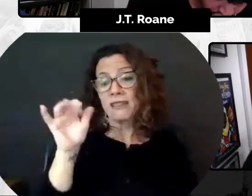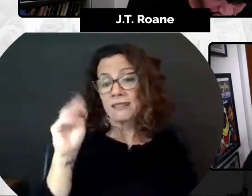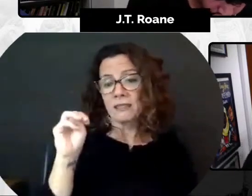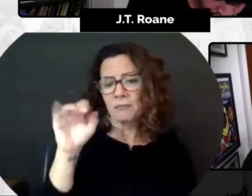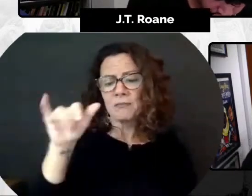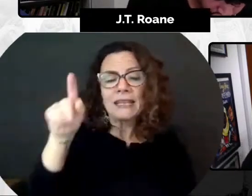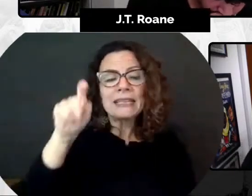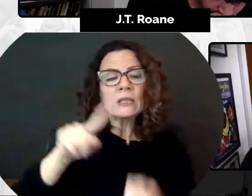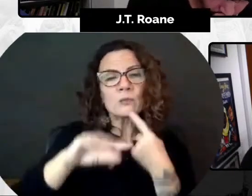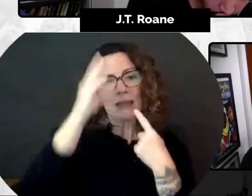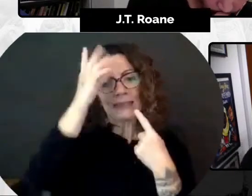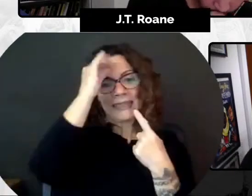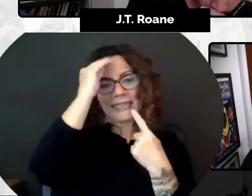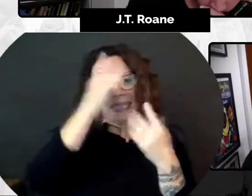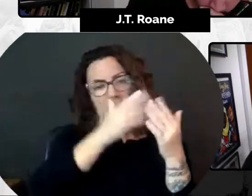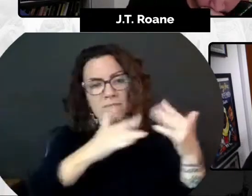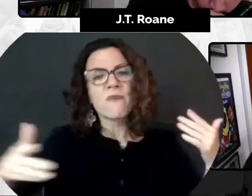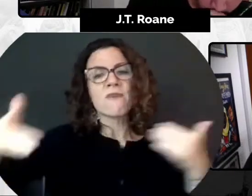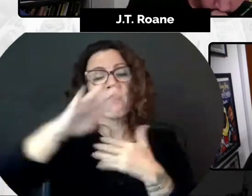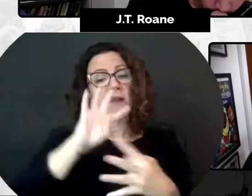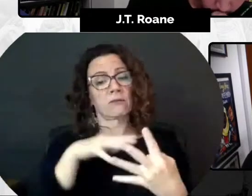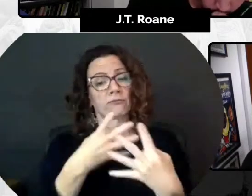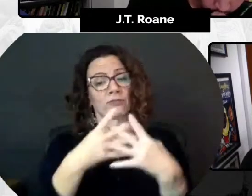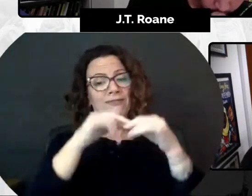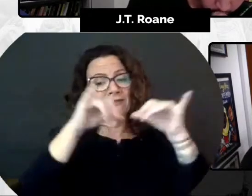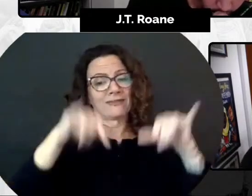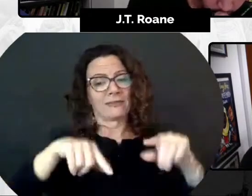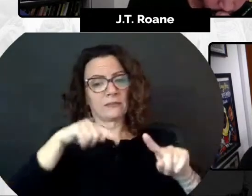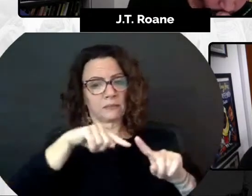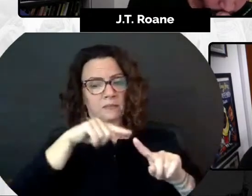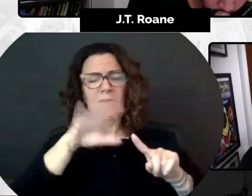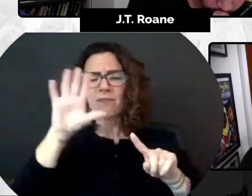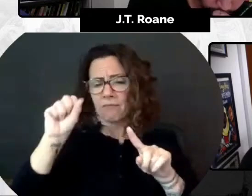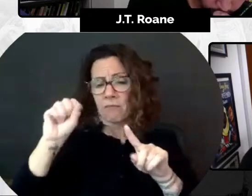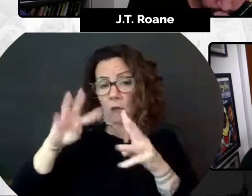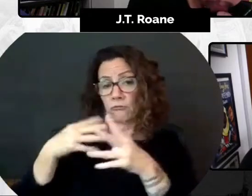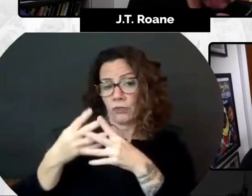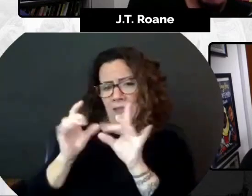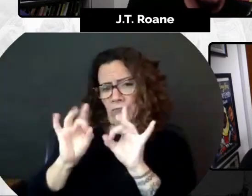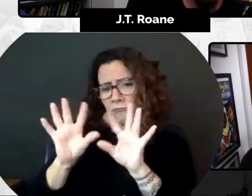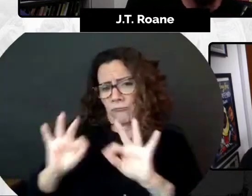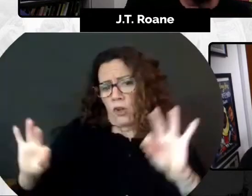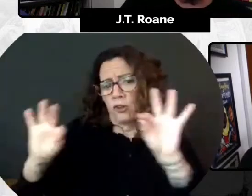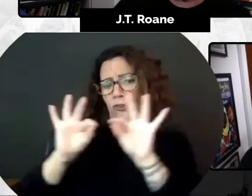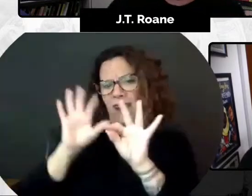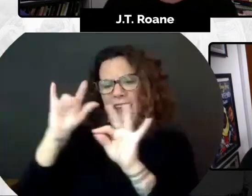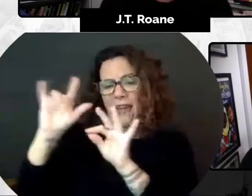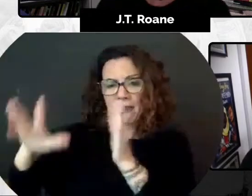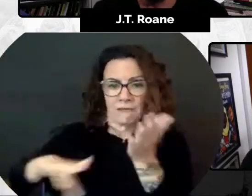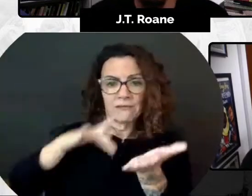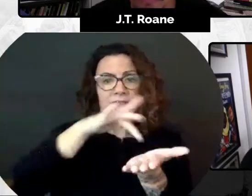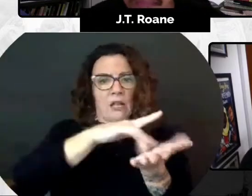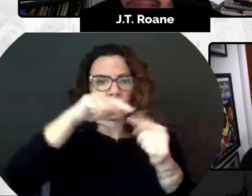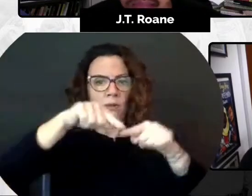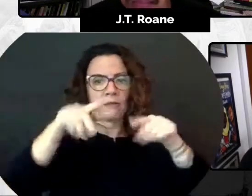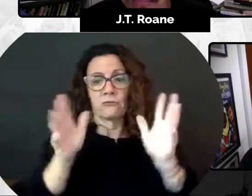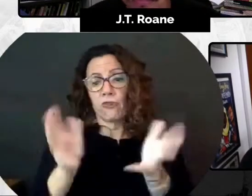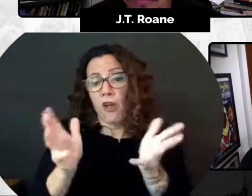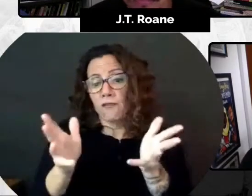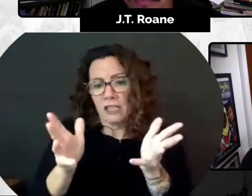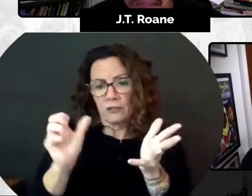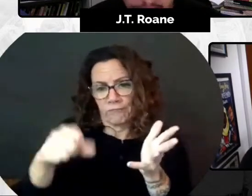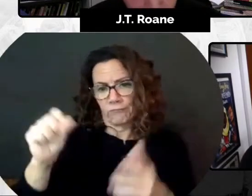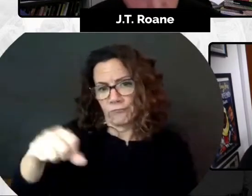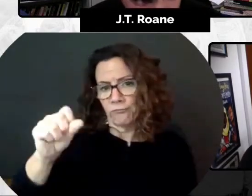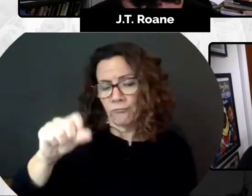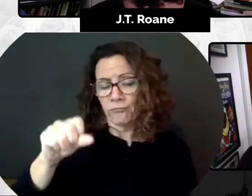is kind of critical and central to this conversation in particular. But a green future, right, is going to require thinking even beyond those